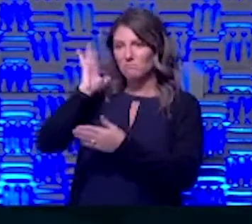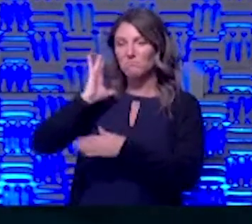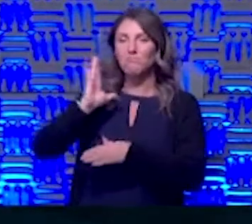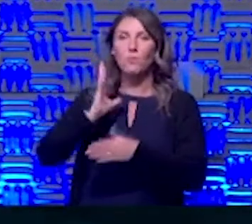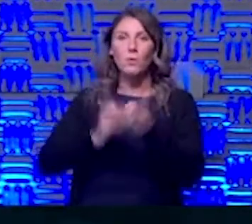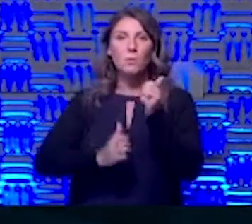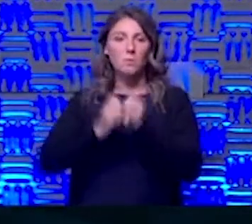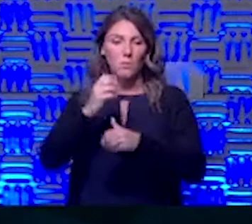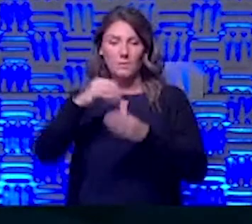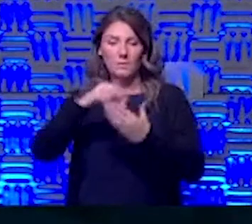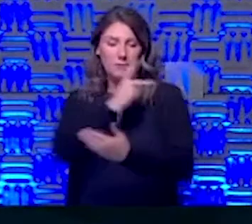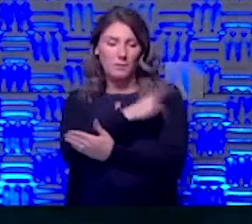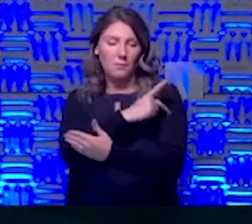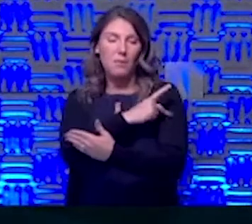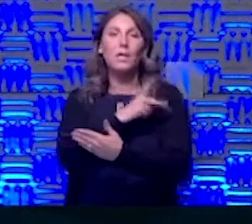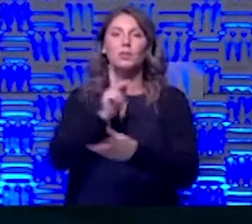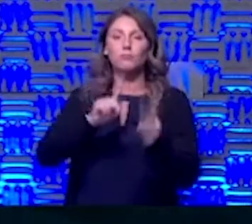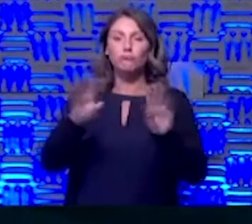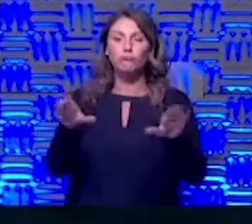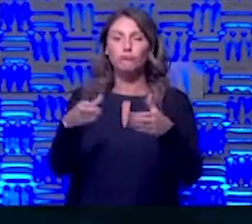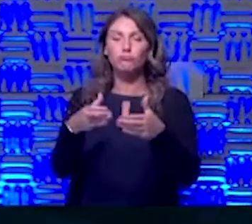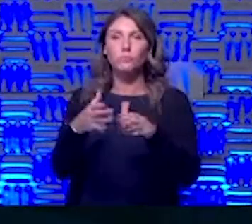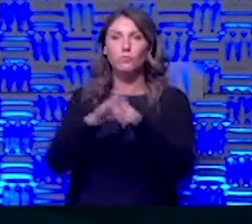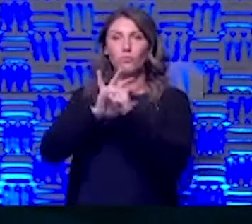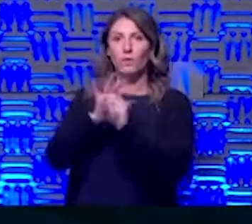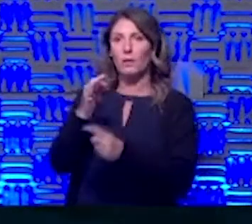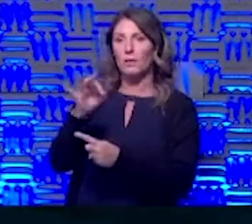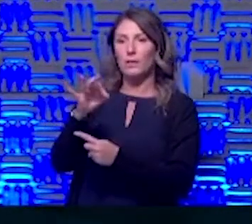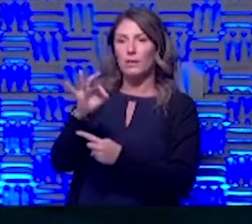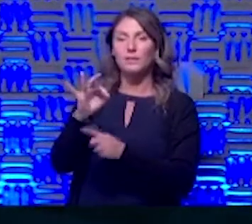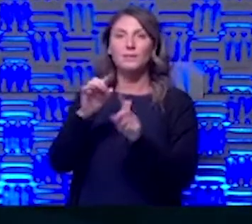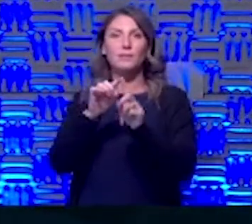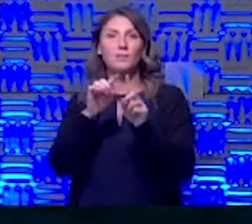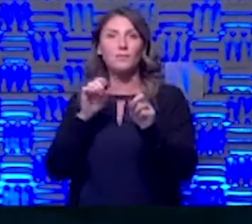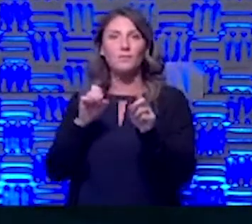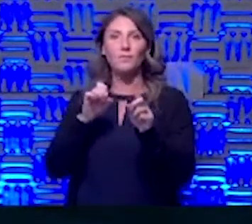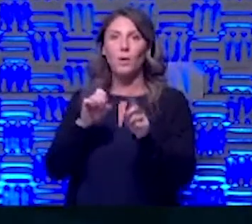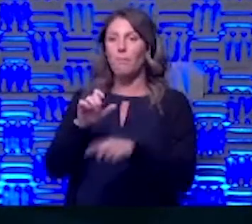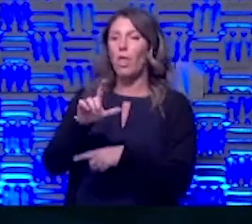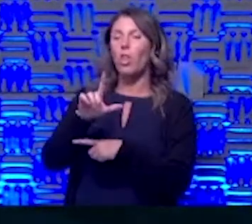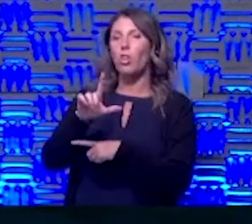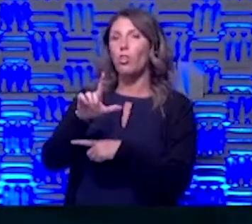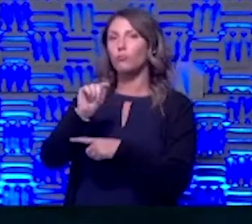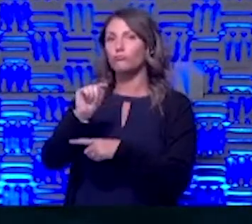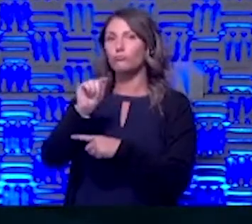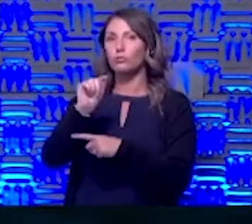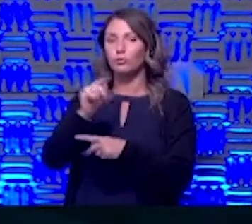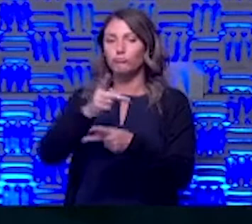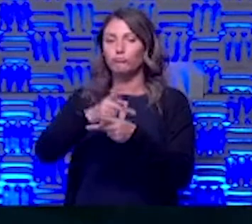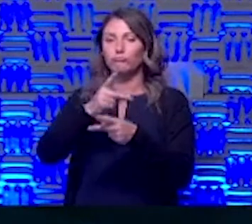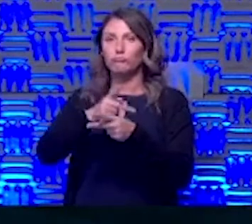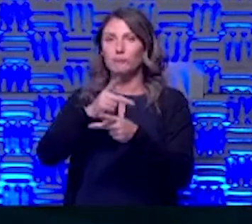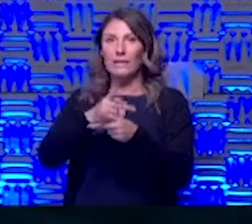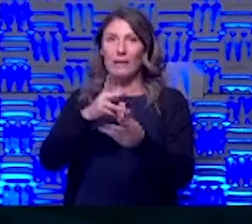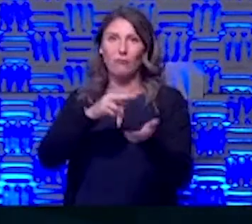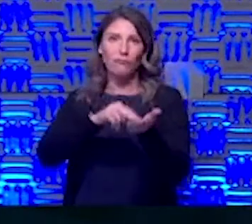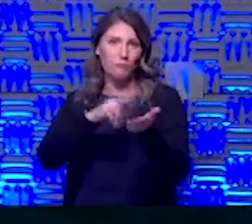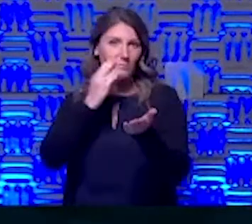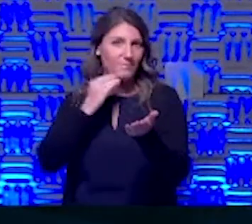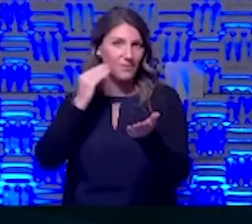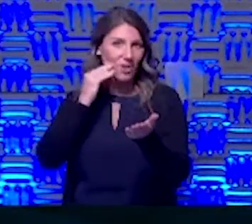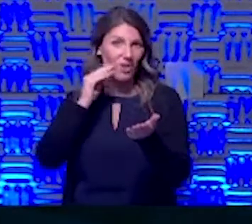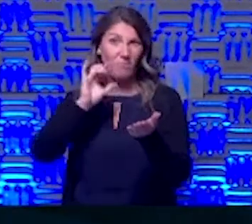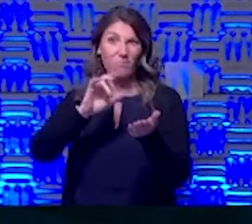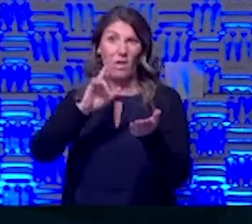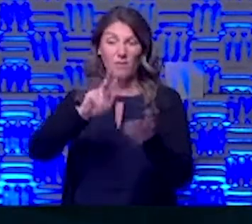inpatient population of COVID used to be coming from the long-term care facilities. Even that has flipped in the last week or